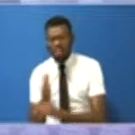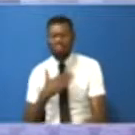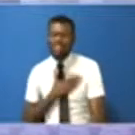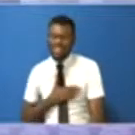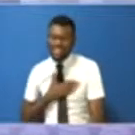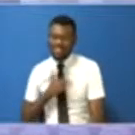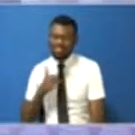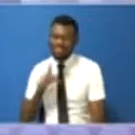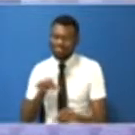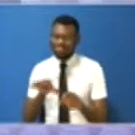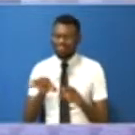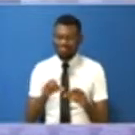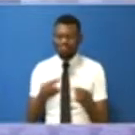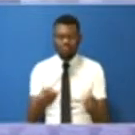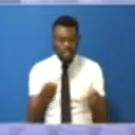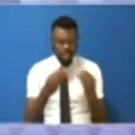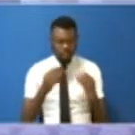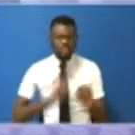lazy